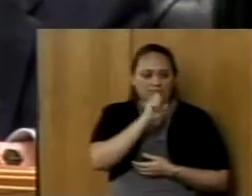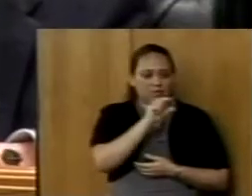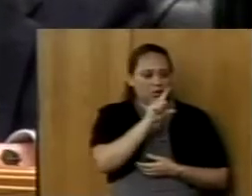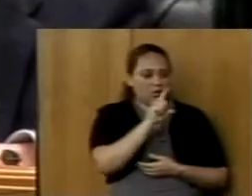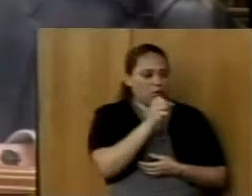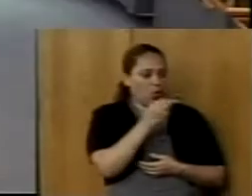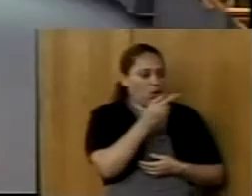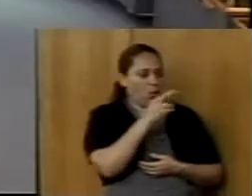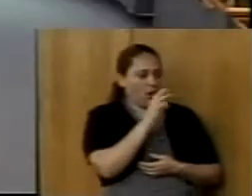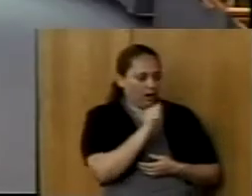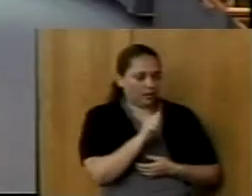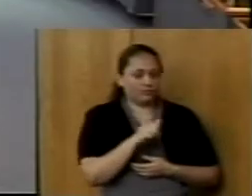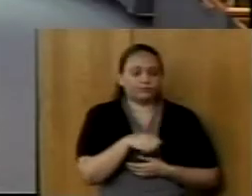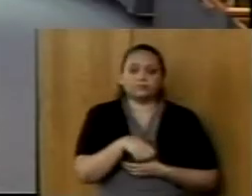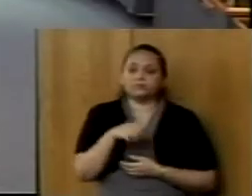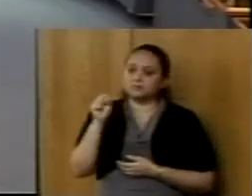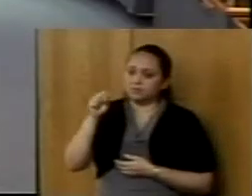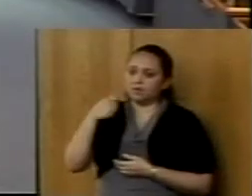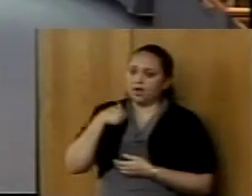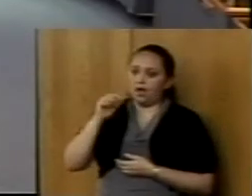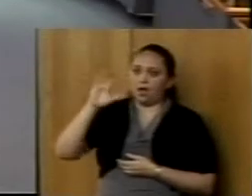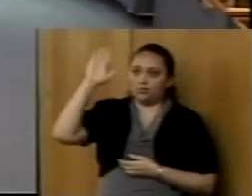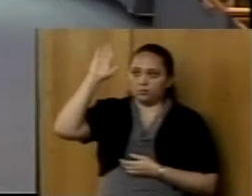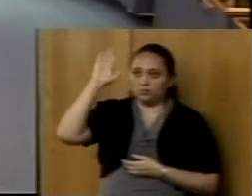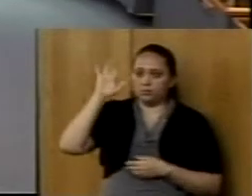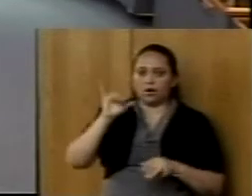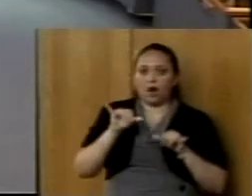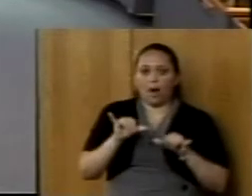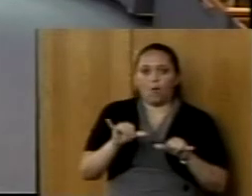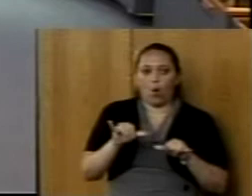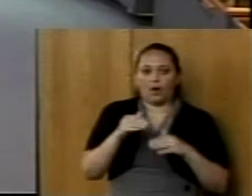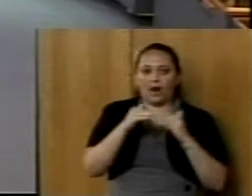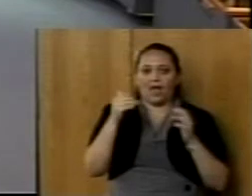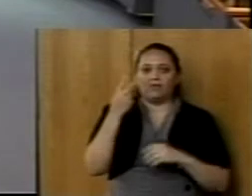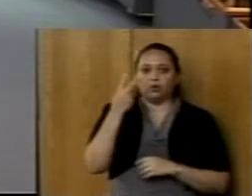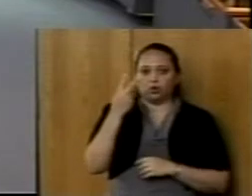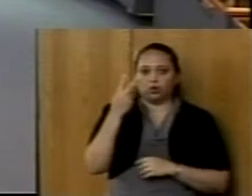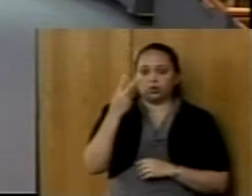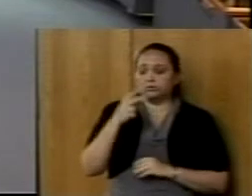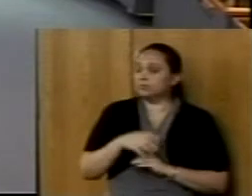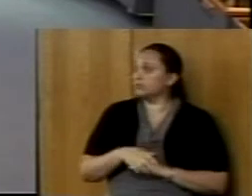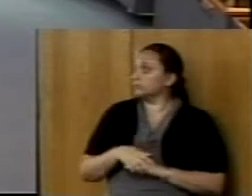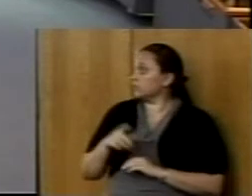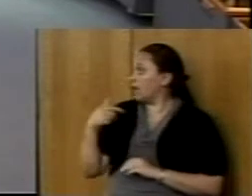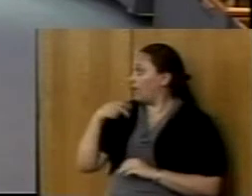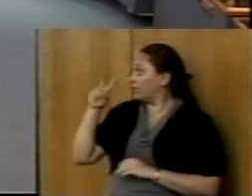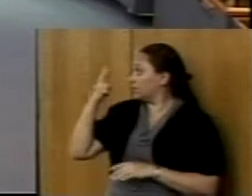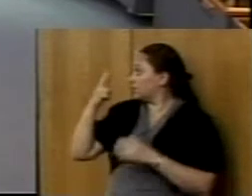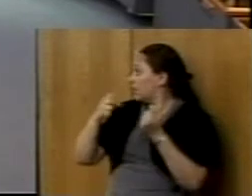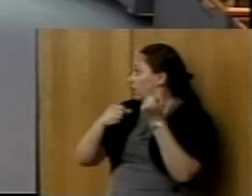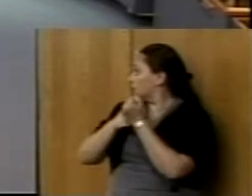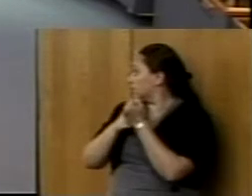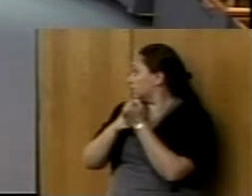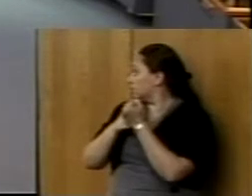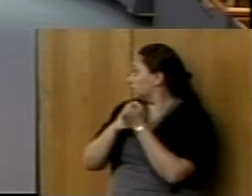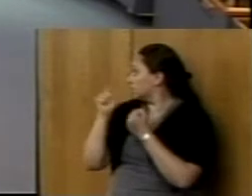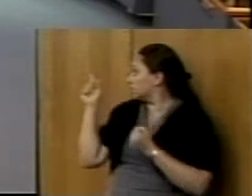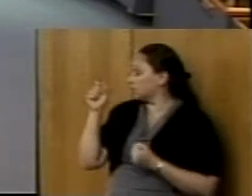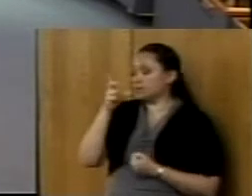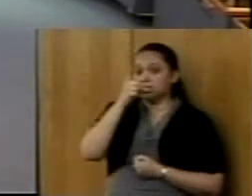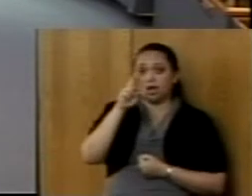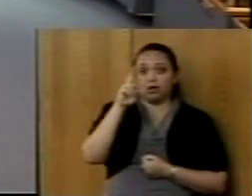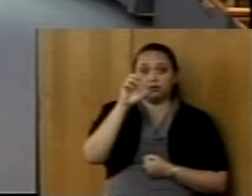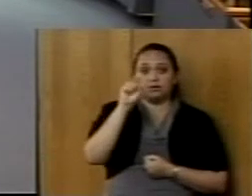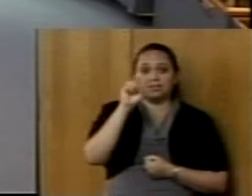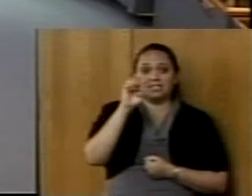motion? Yes, I motion to uphold at level 2. I have a motion, Mrs. Longoria, to uphold level 2. Do I have a second? I have a second, Dr. Saavedra.